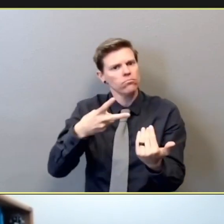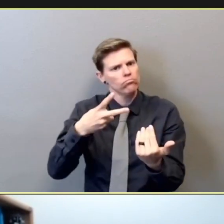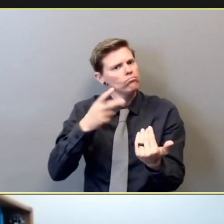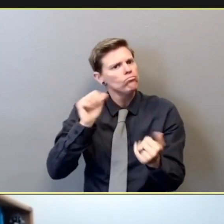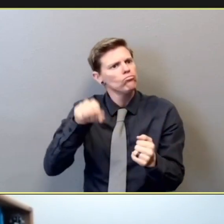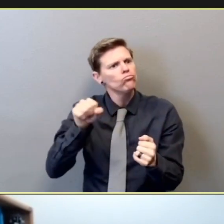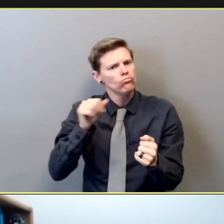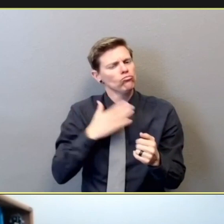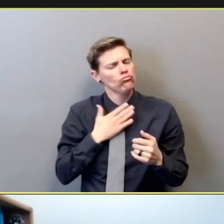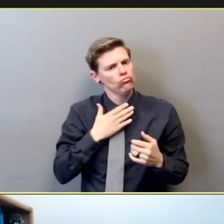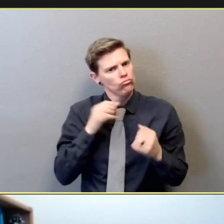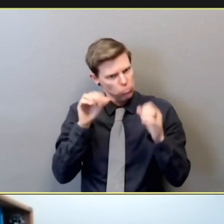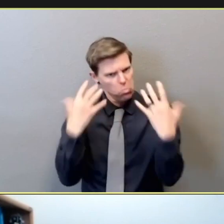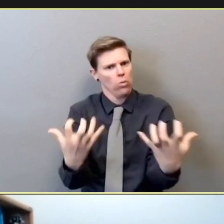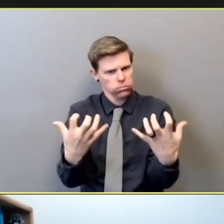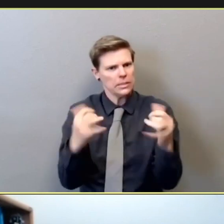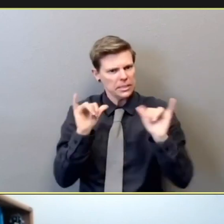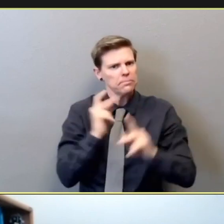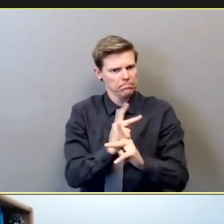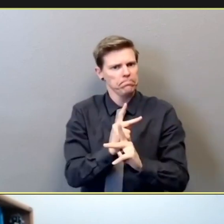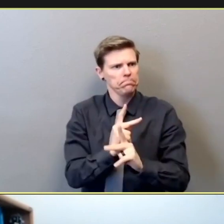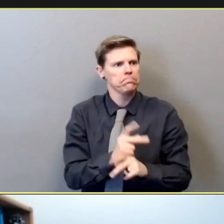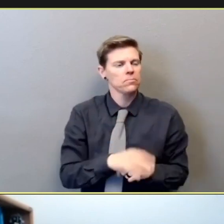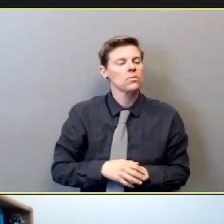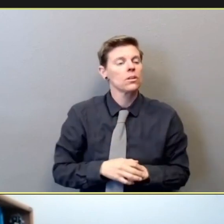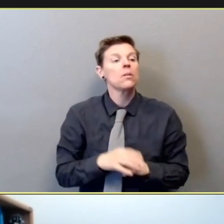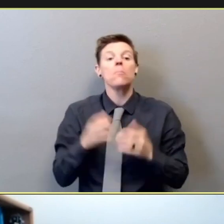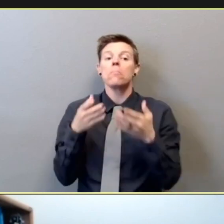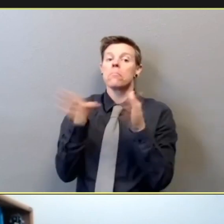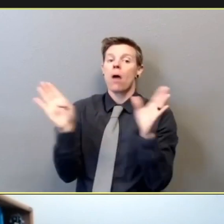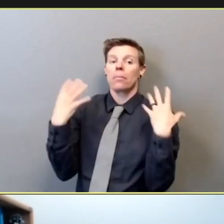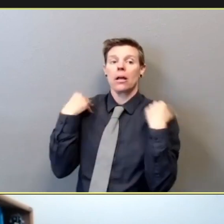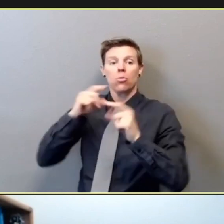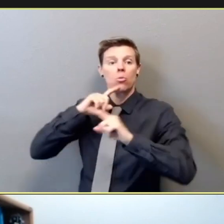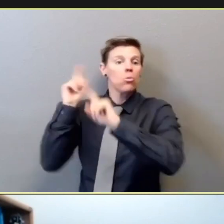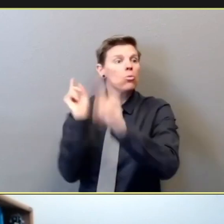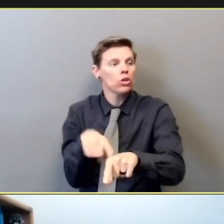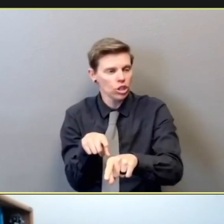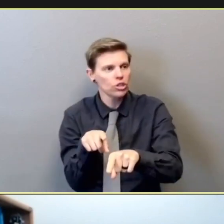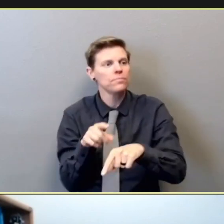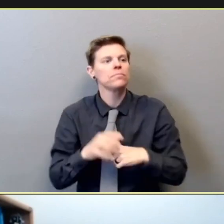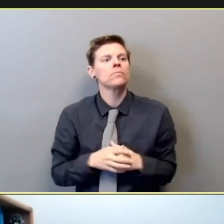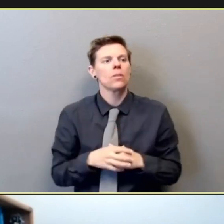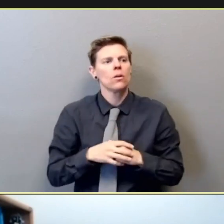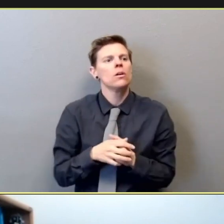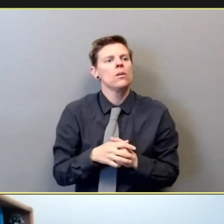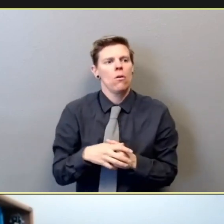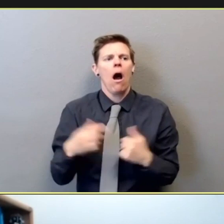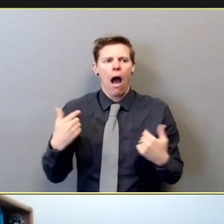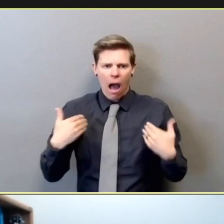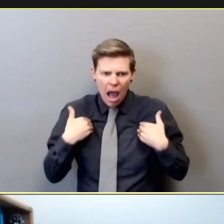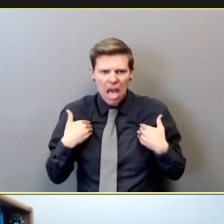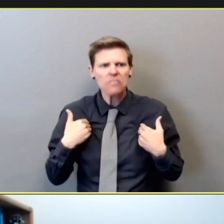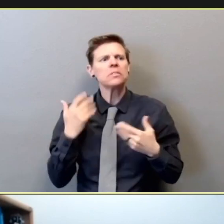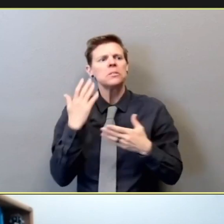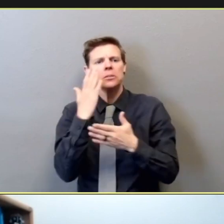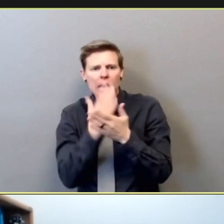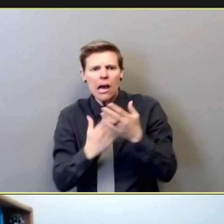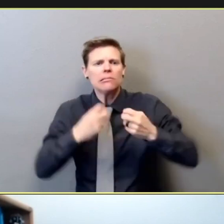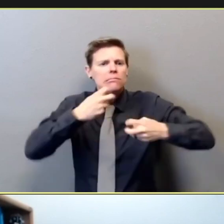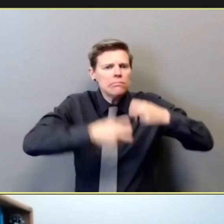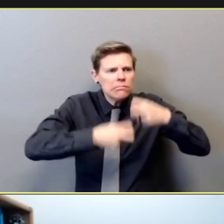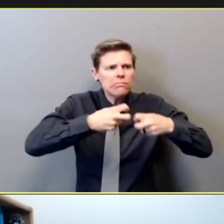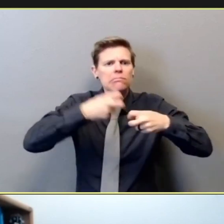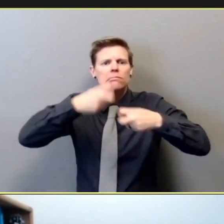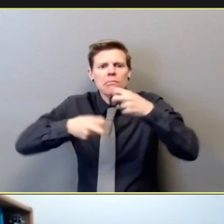public health order is referring to, we were having problems with either vaccine providers not clearly understanding